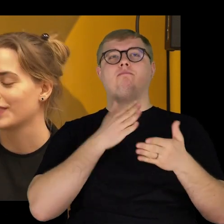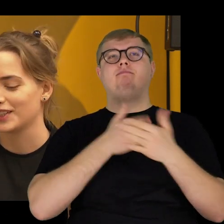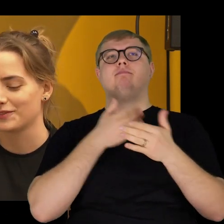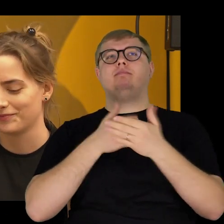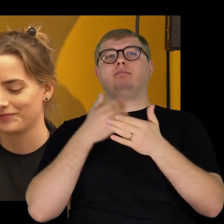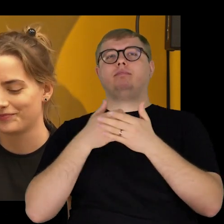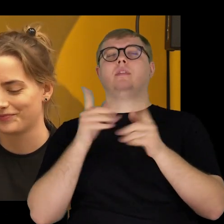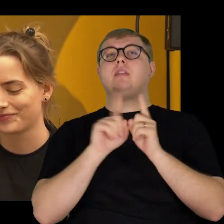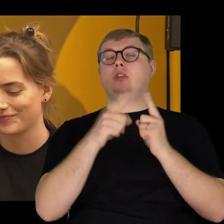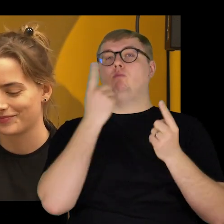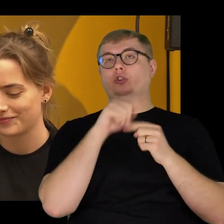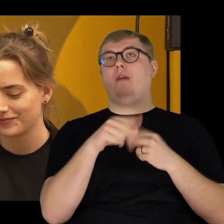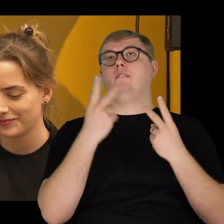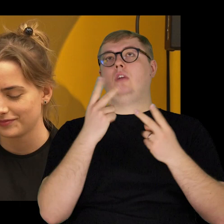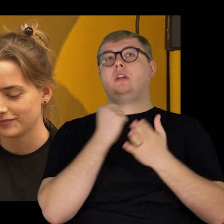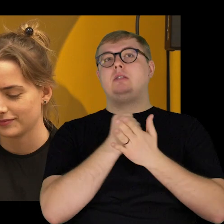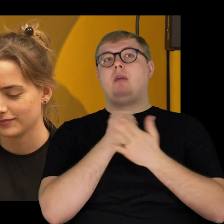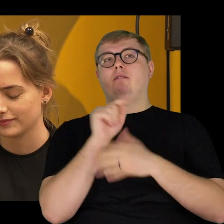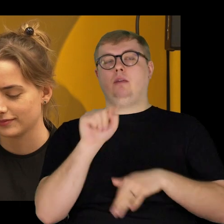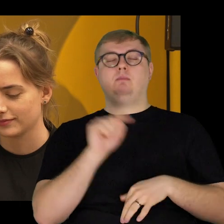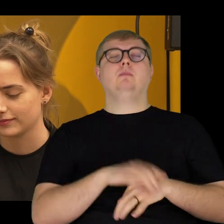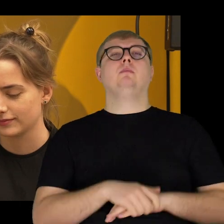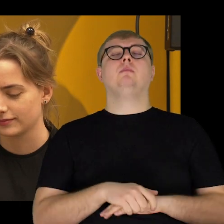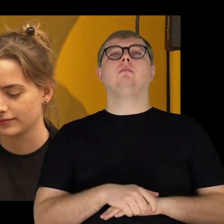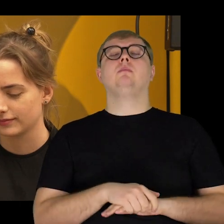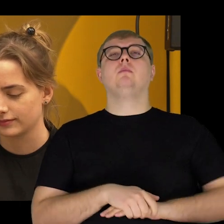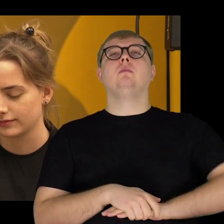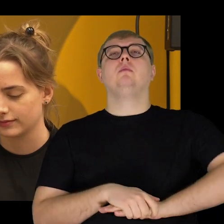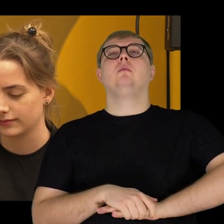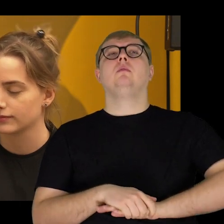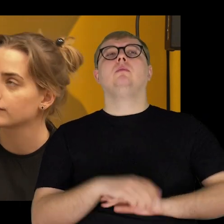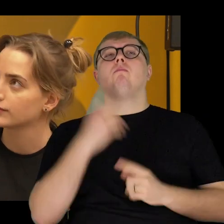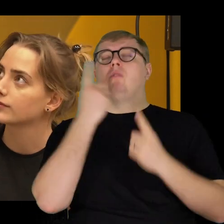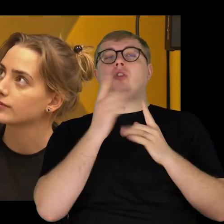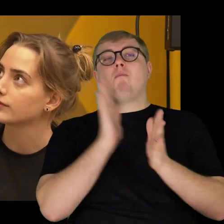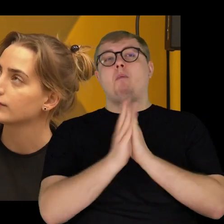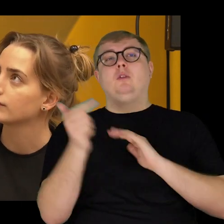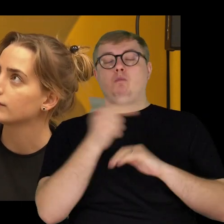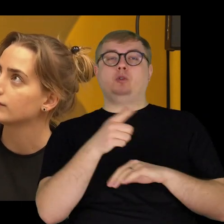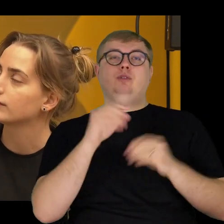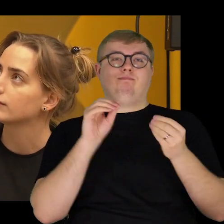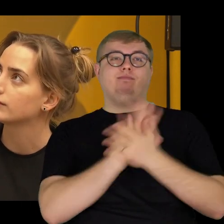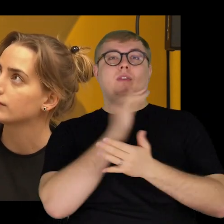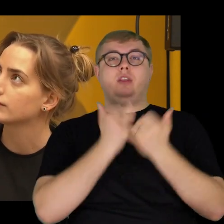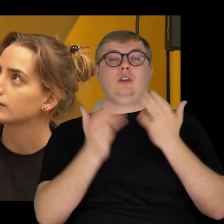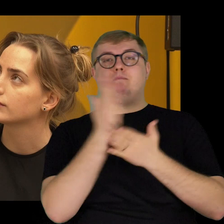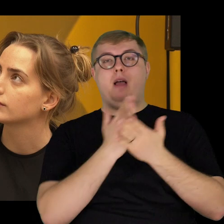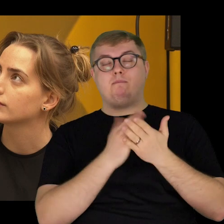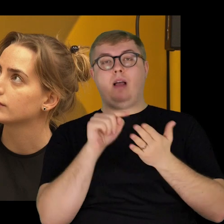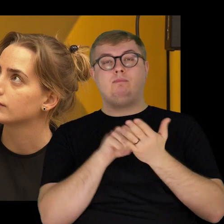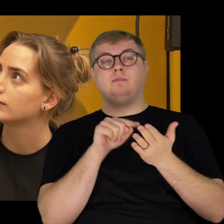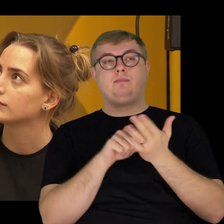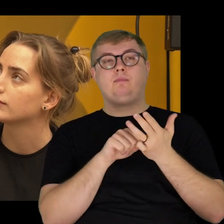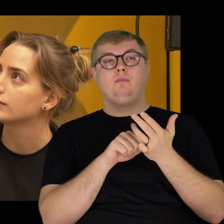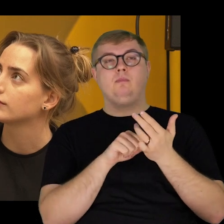too. So I think in the end, you just have to, like, when the map, if you coming to an end with